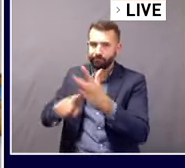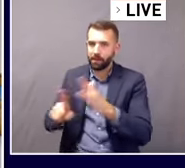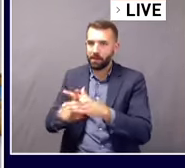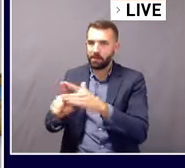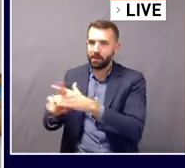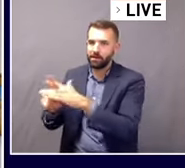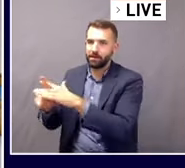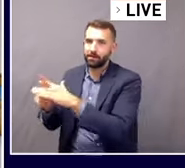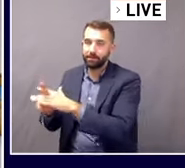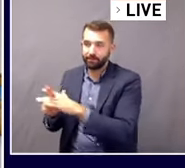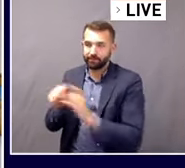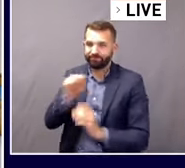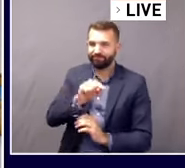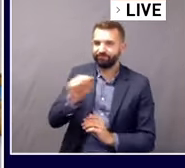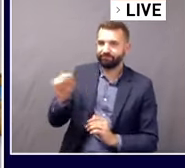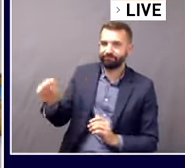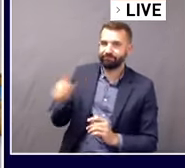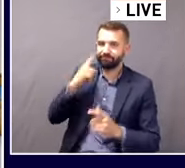period.